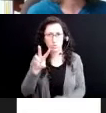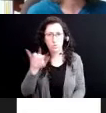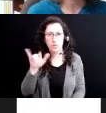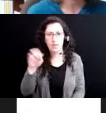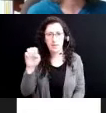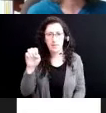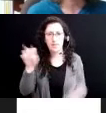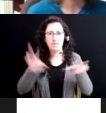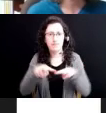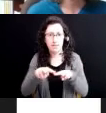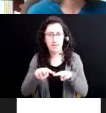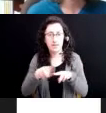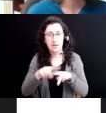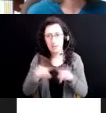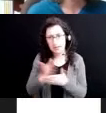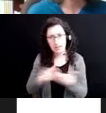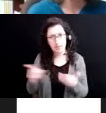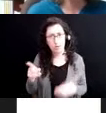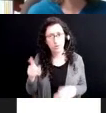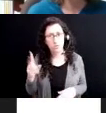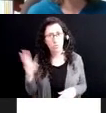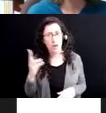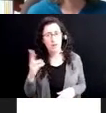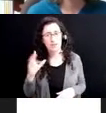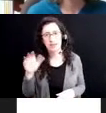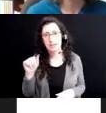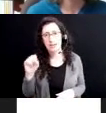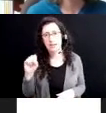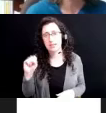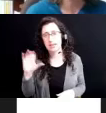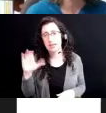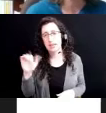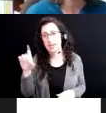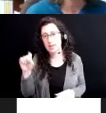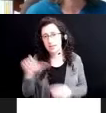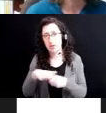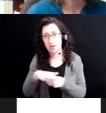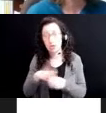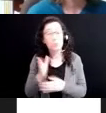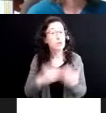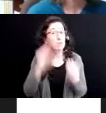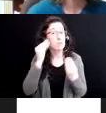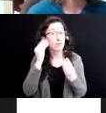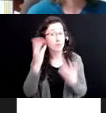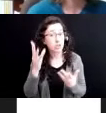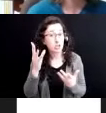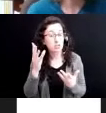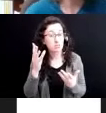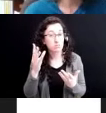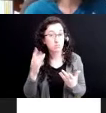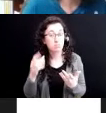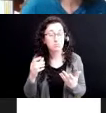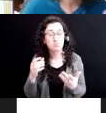you also are in the West Cascades ecoregion. So some of the information I'm going to be talking about